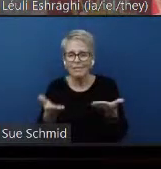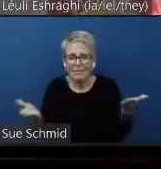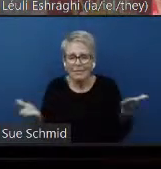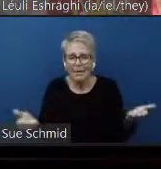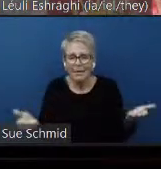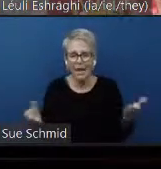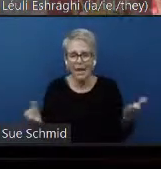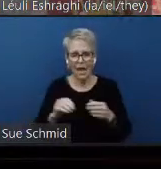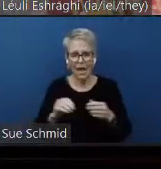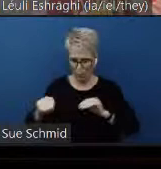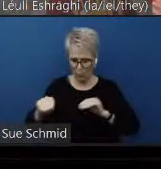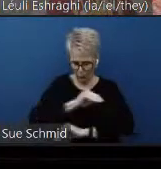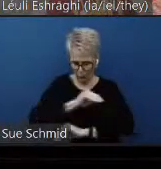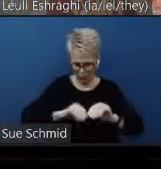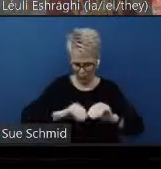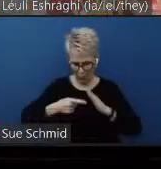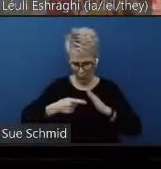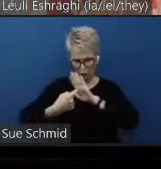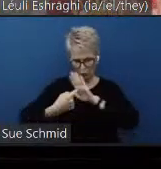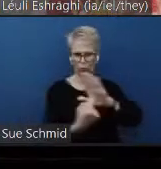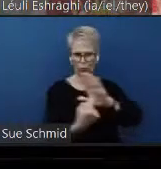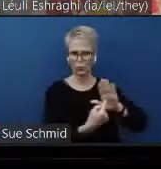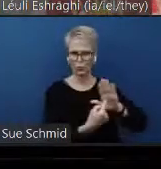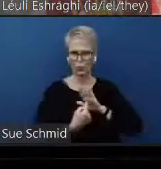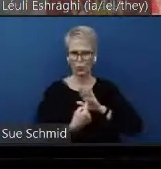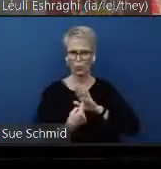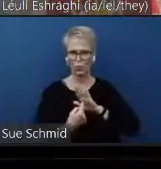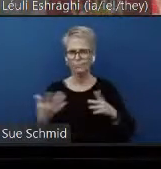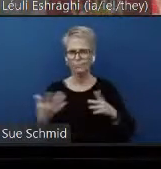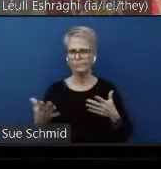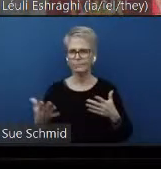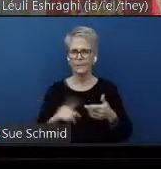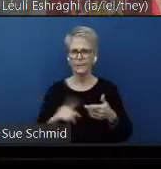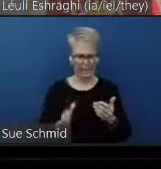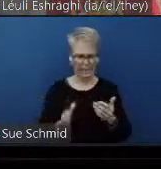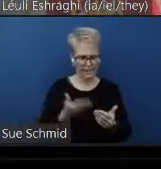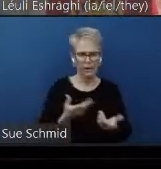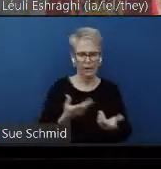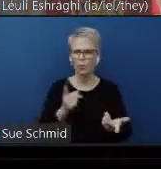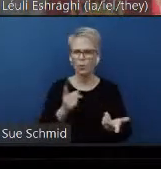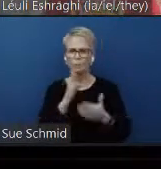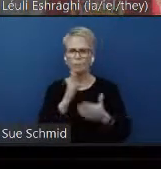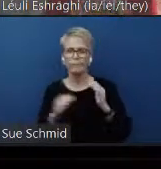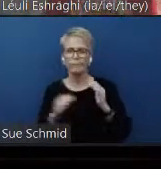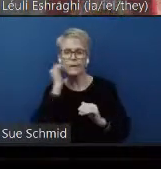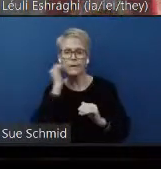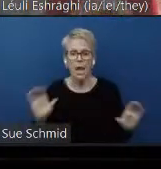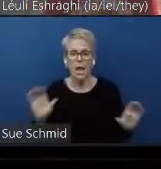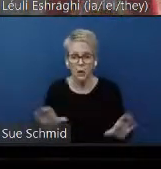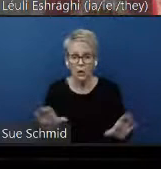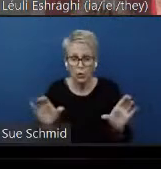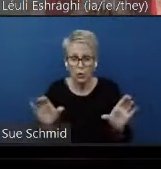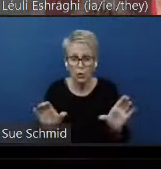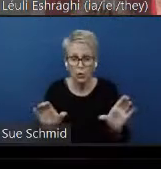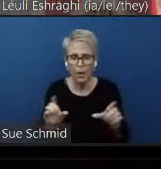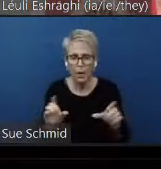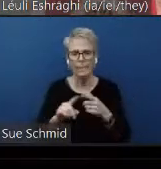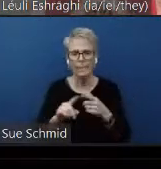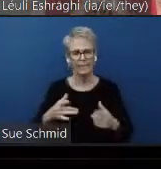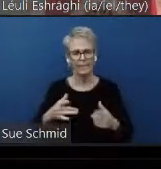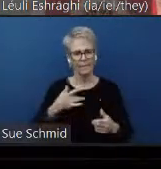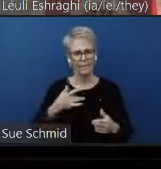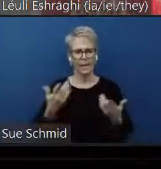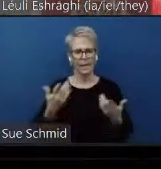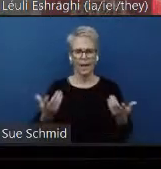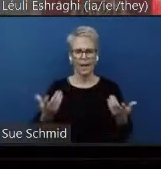as a means of presentation or shooting these simple or banal everyday actions, I feel as though I am both the